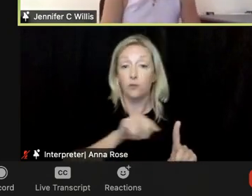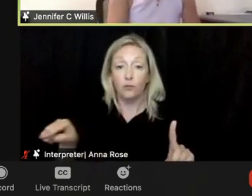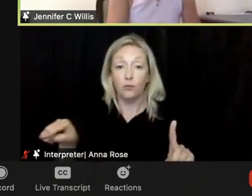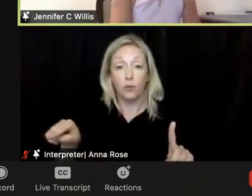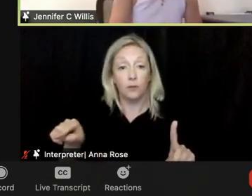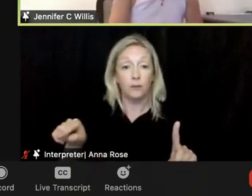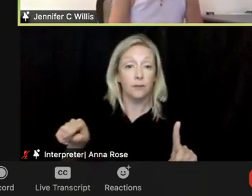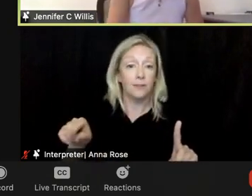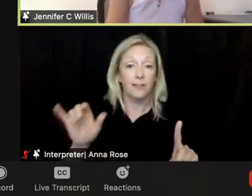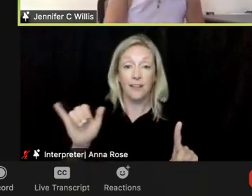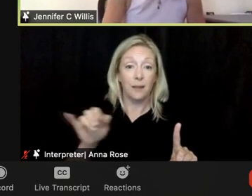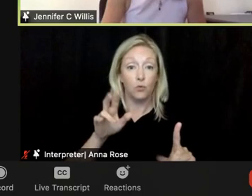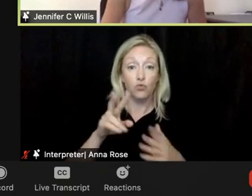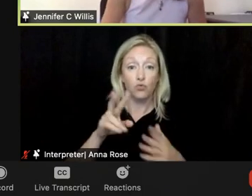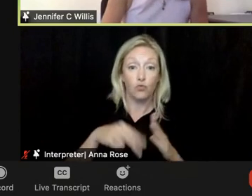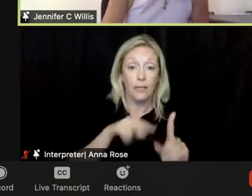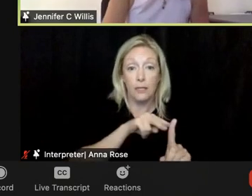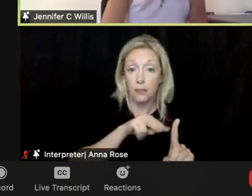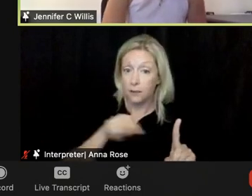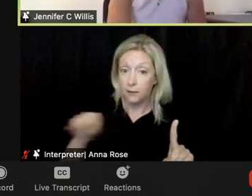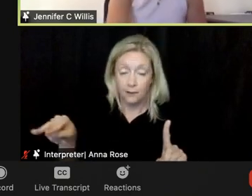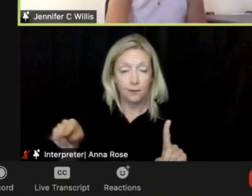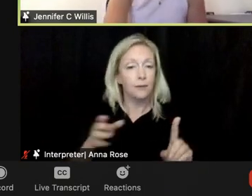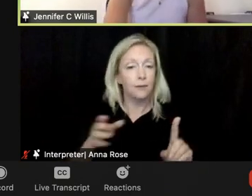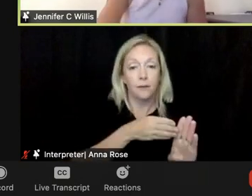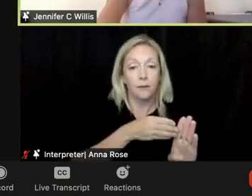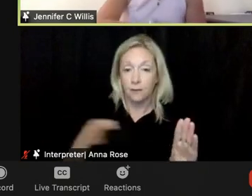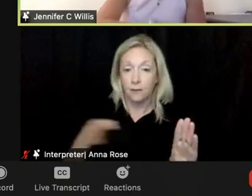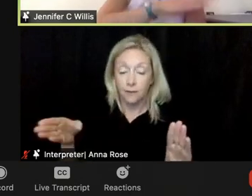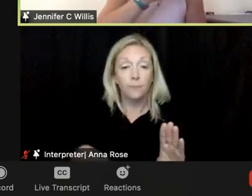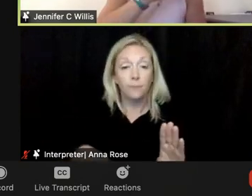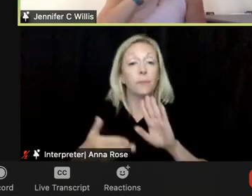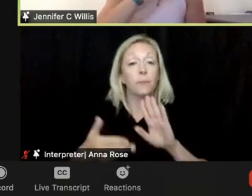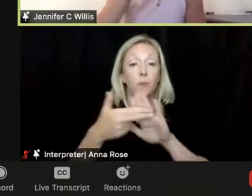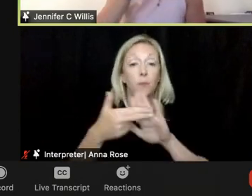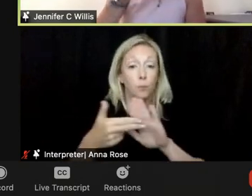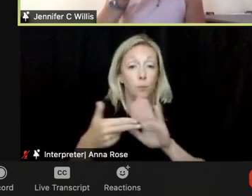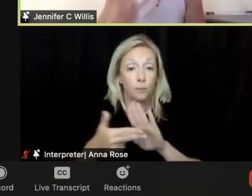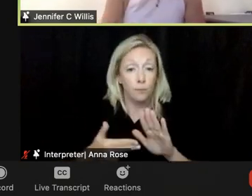on communication and labeling of items, or we're working on